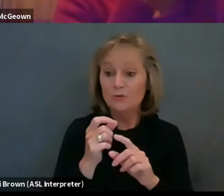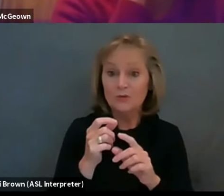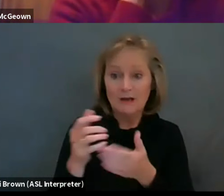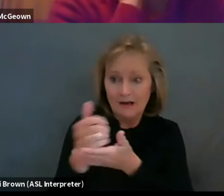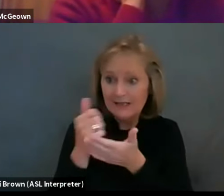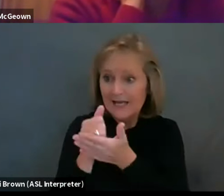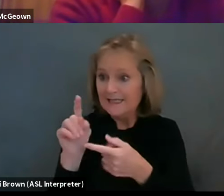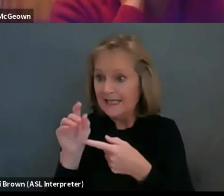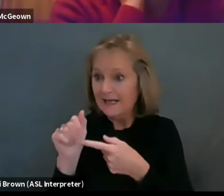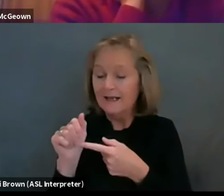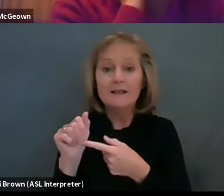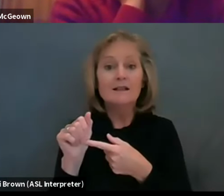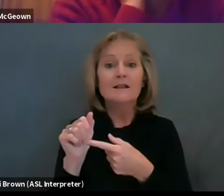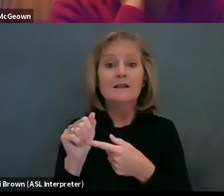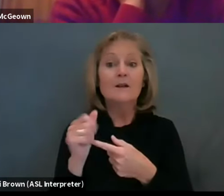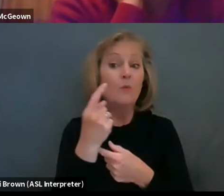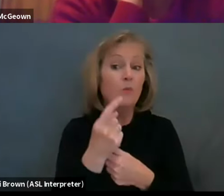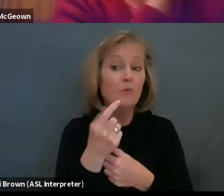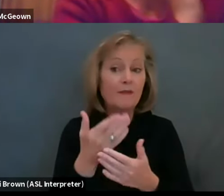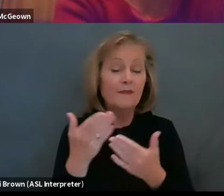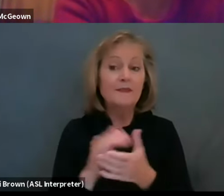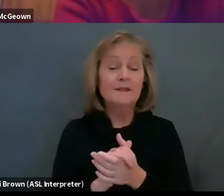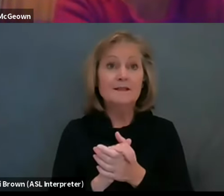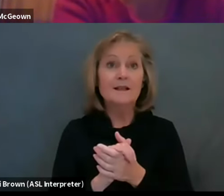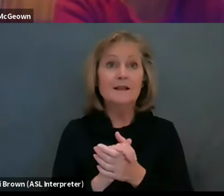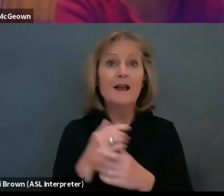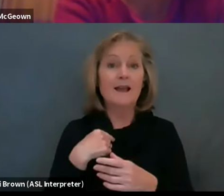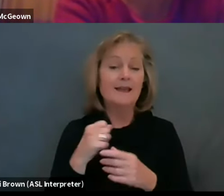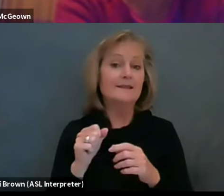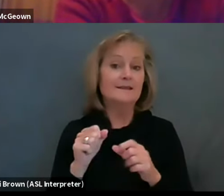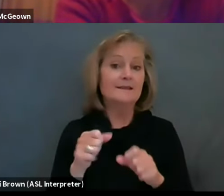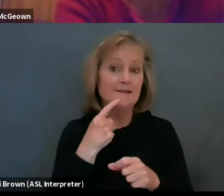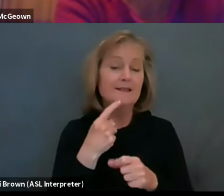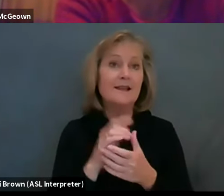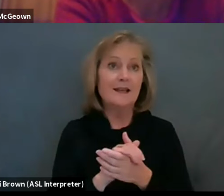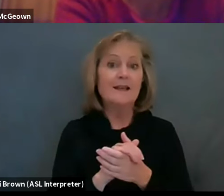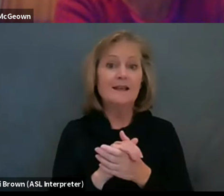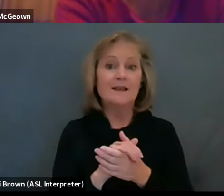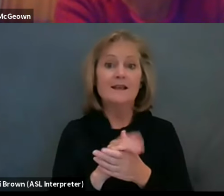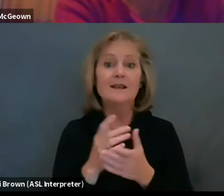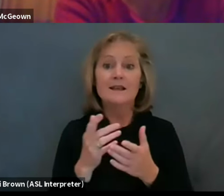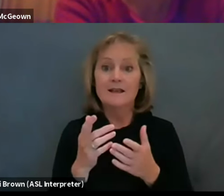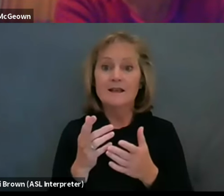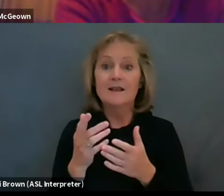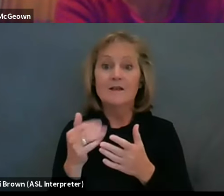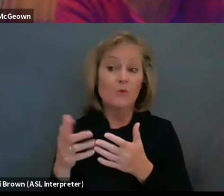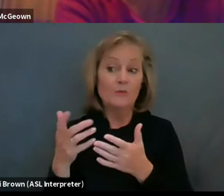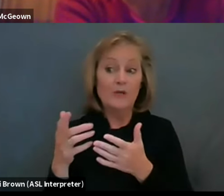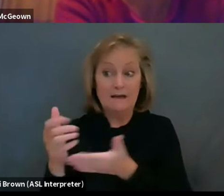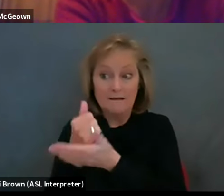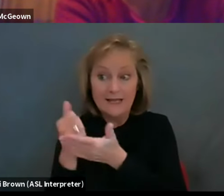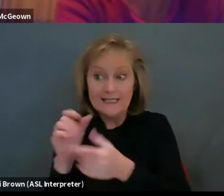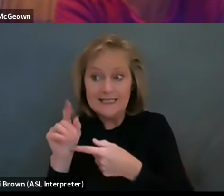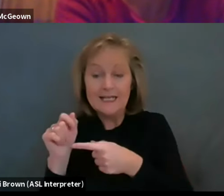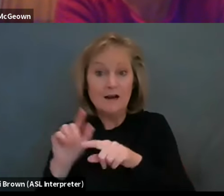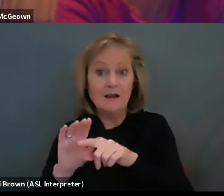the data. One of the things I can say that one of the barriers that we have in terms of collecting data